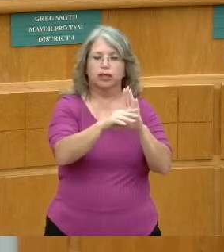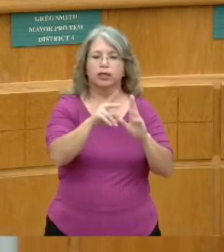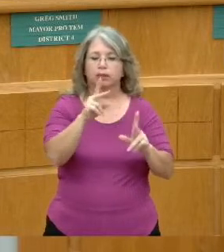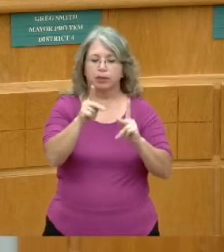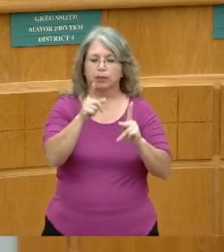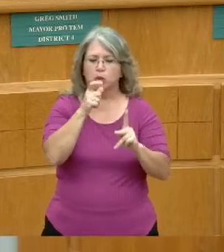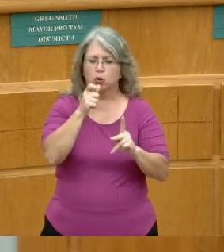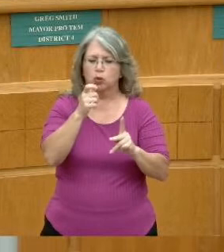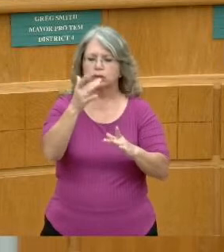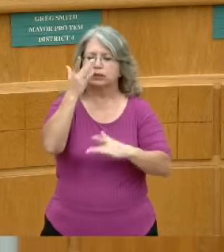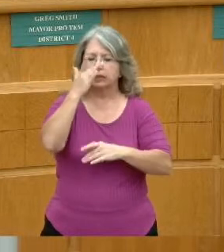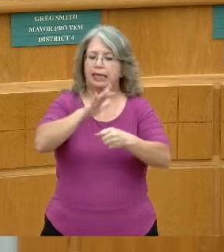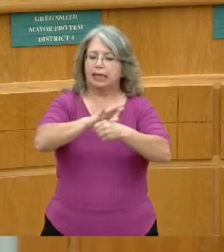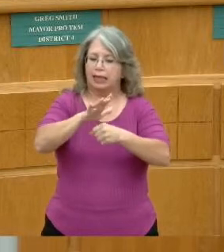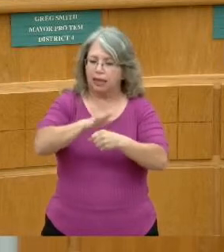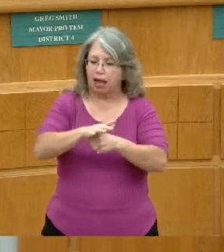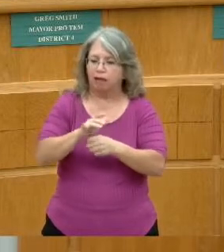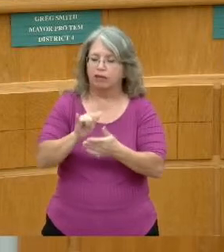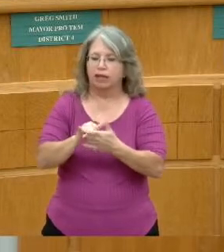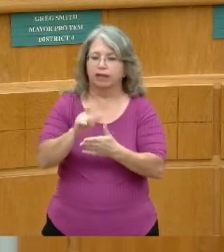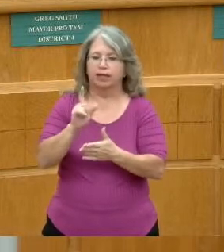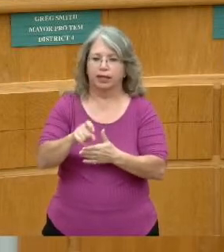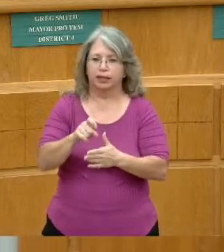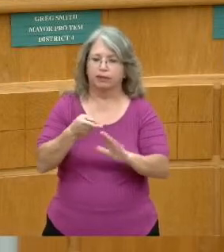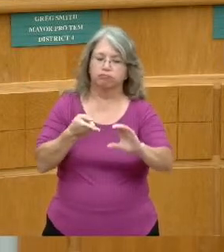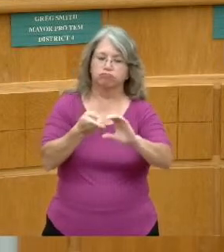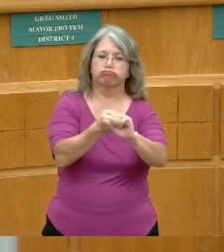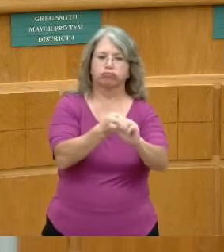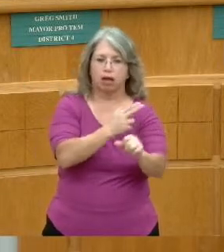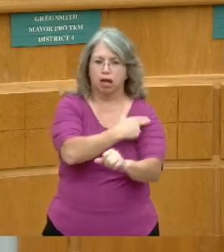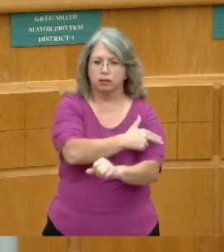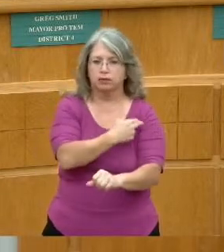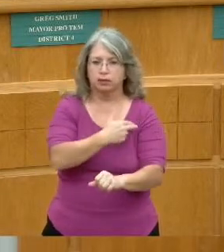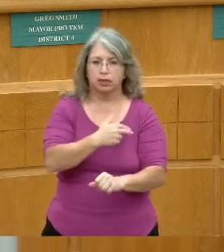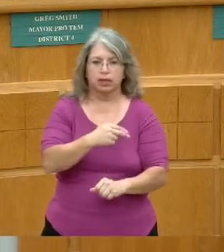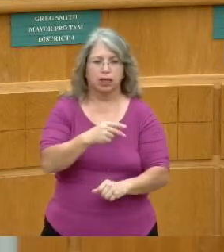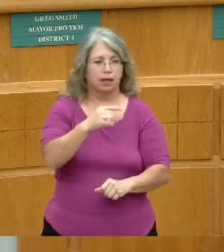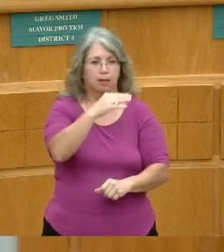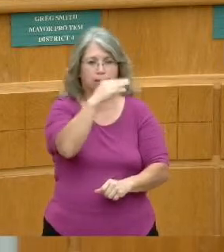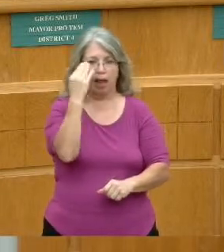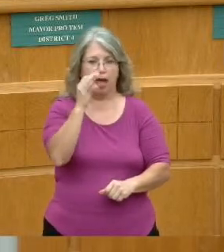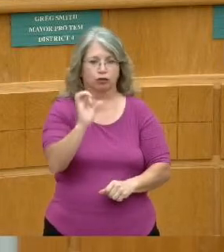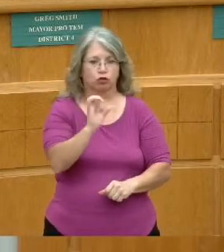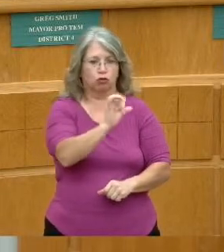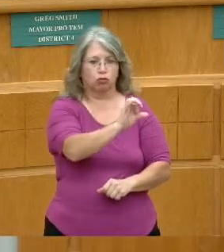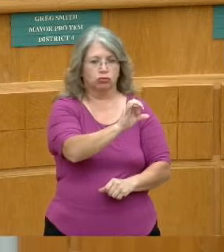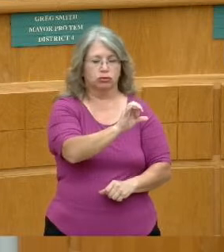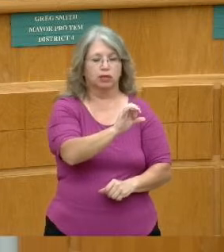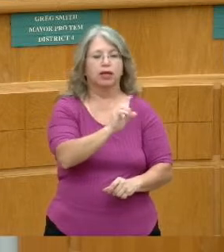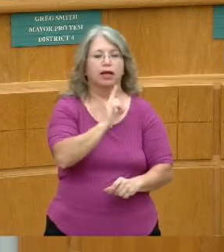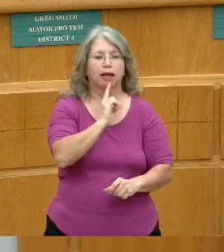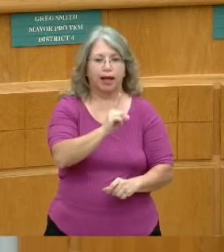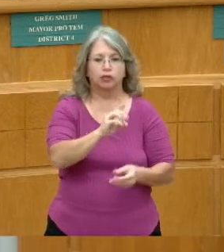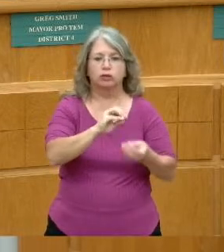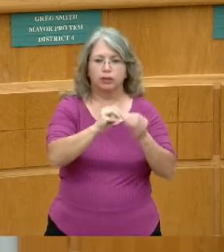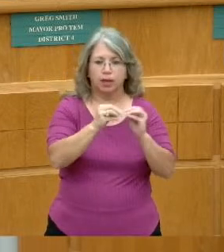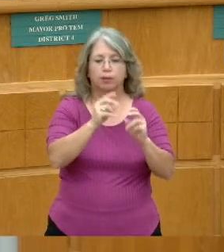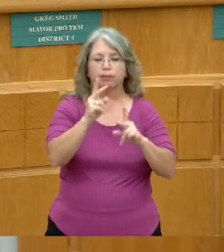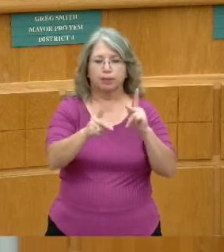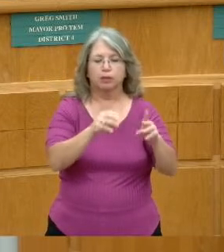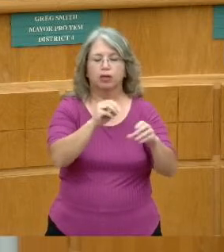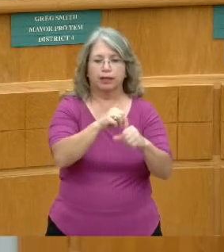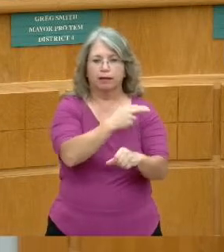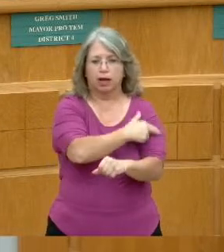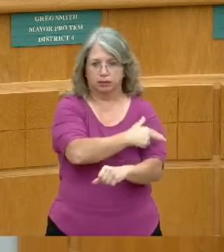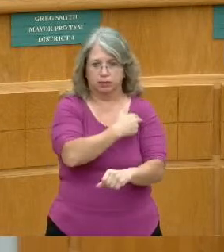to COVID-19 that they might need hospitalizations. The black circles are actual hospitalizations. And what this means is that on any